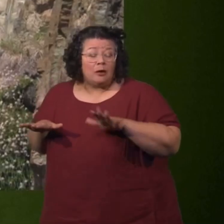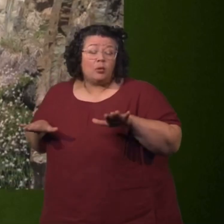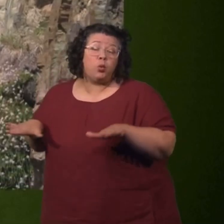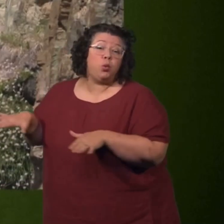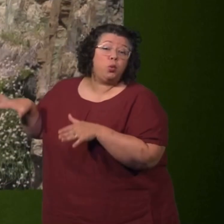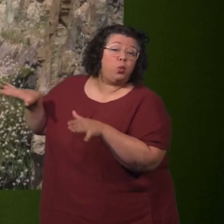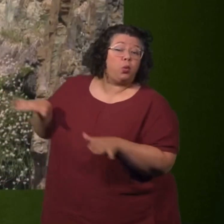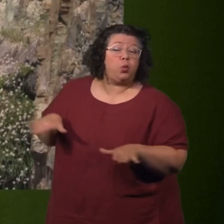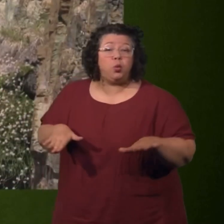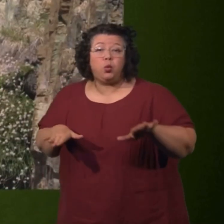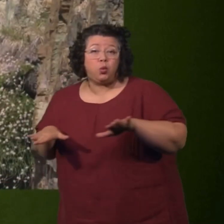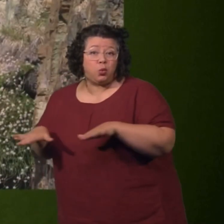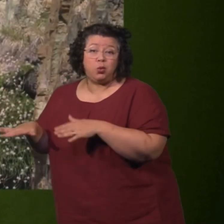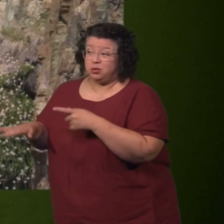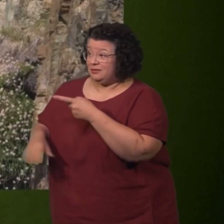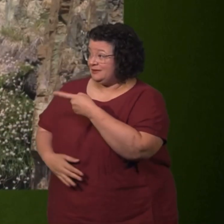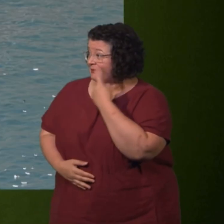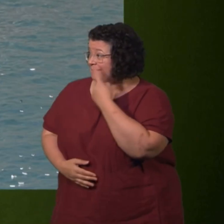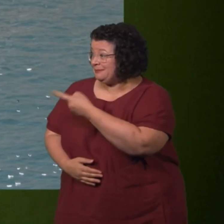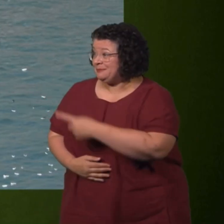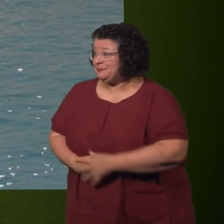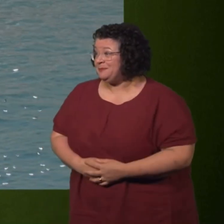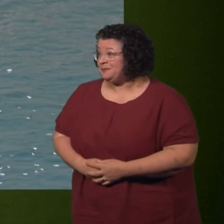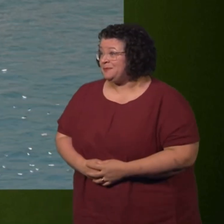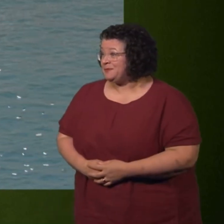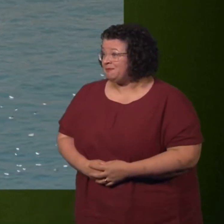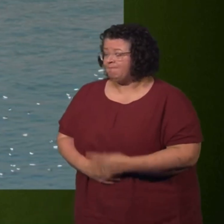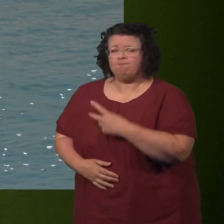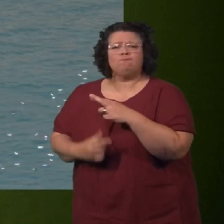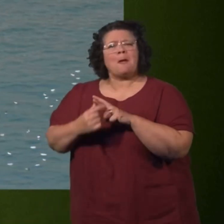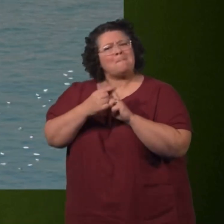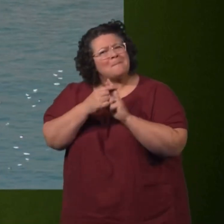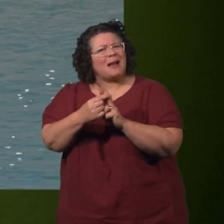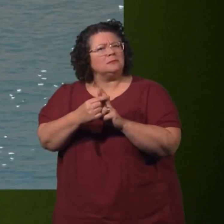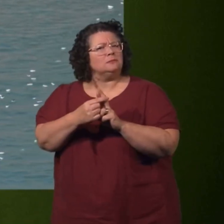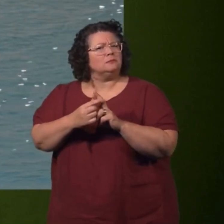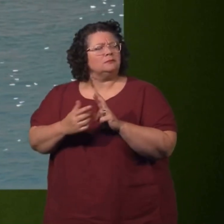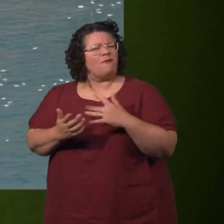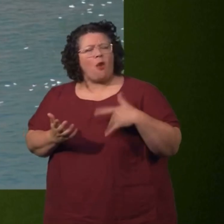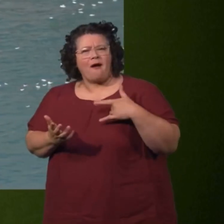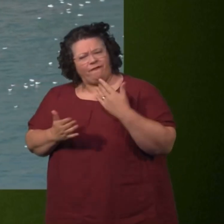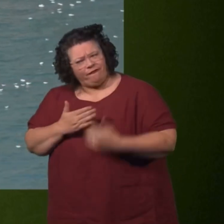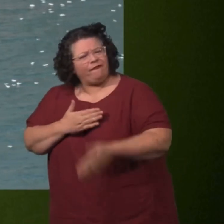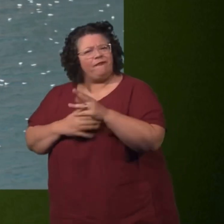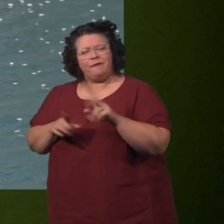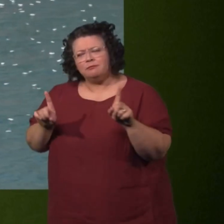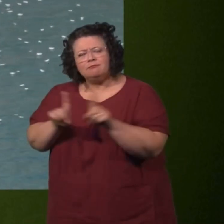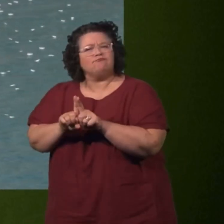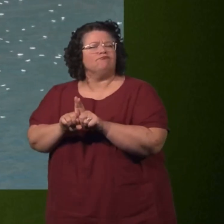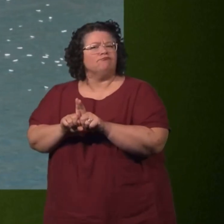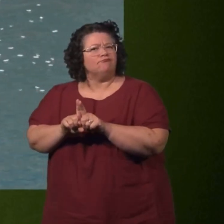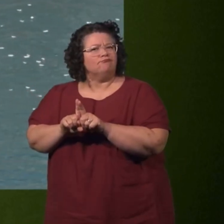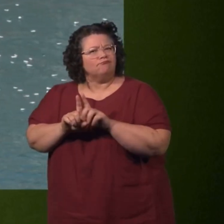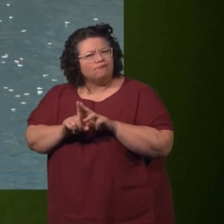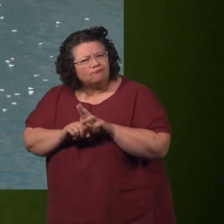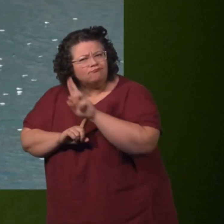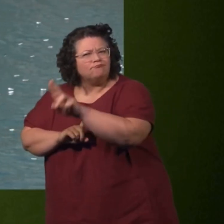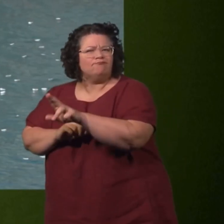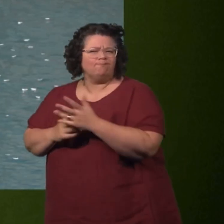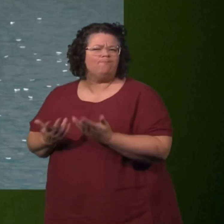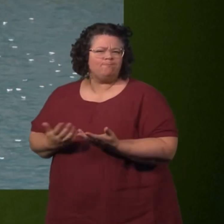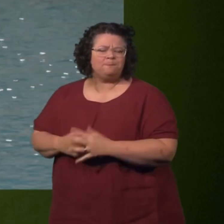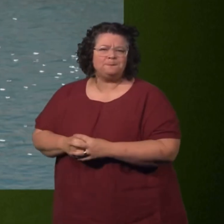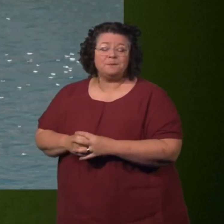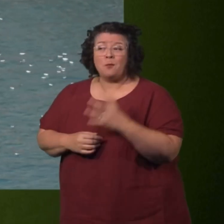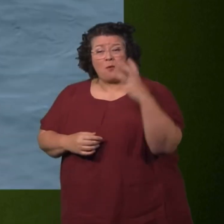there. They're very faithful to those nest sites. They're also faithful to each other. They often mate for life. And the sunny weather, light